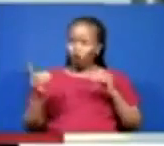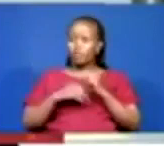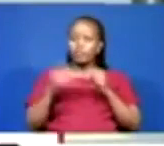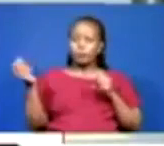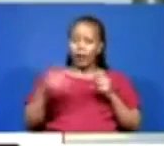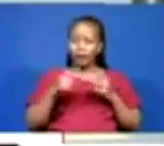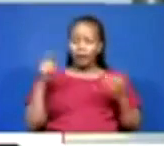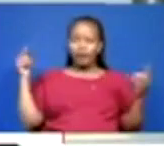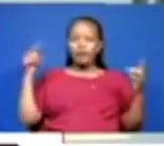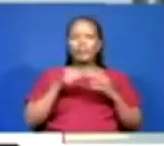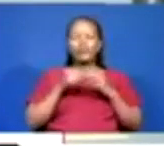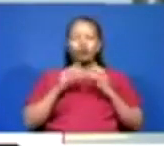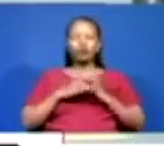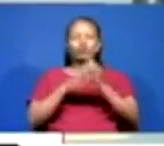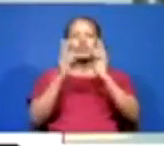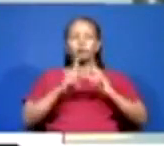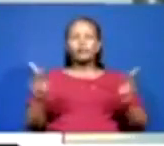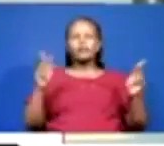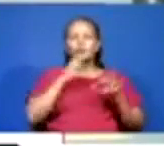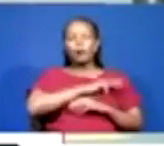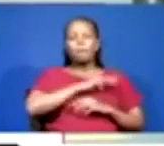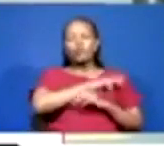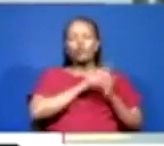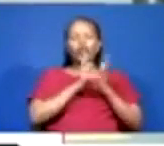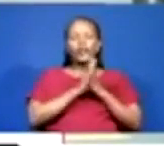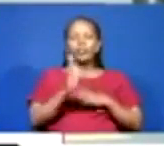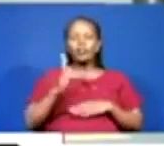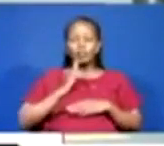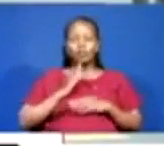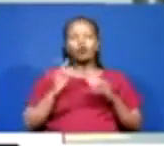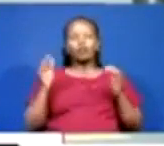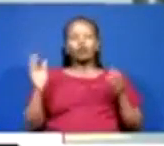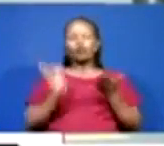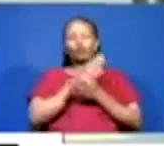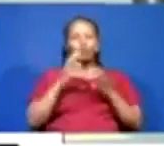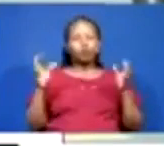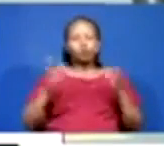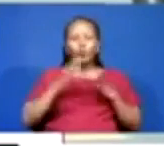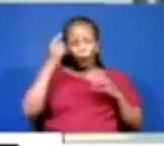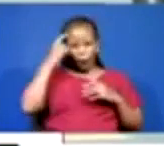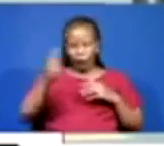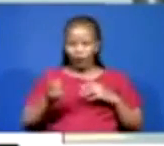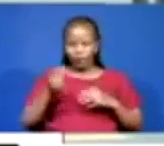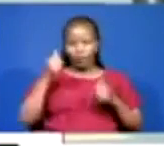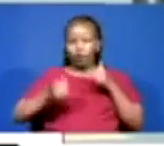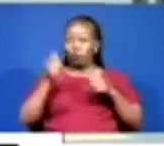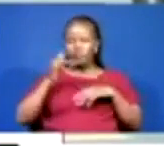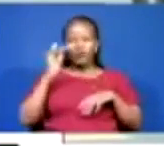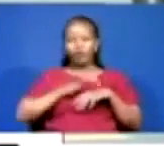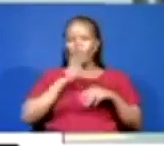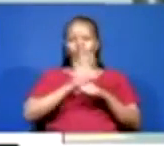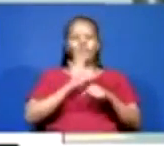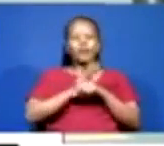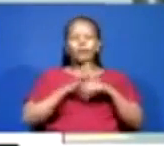unity in this war-torn country, with the M23 rebel group affecting the lives of so many citizens who have been forced to